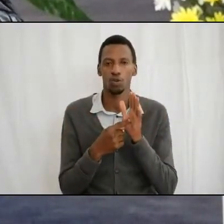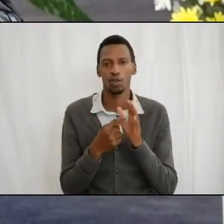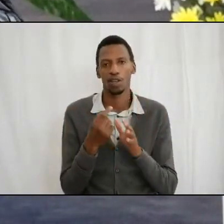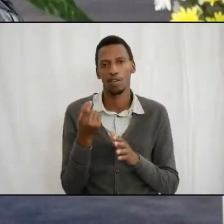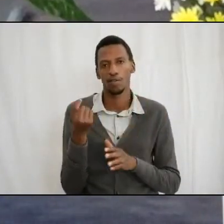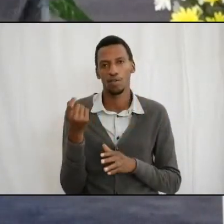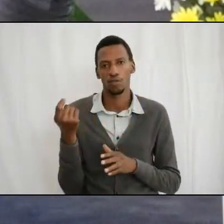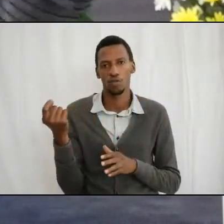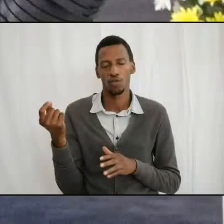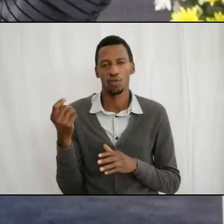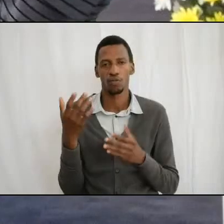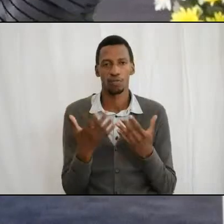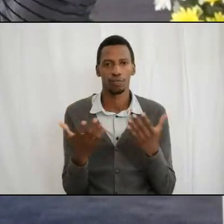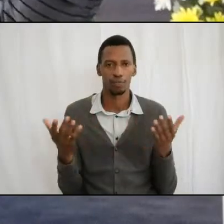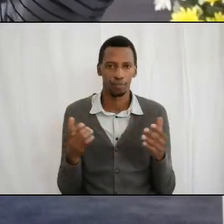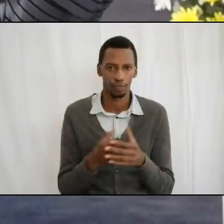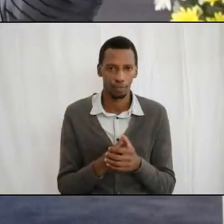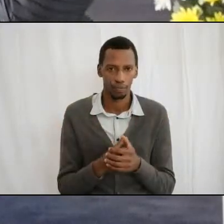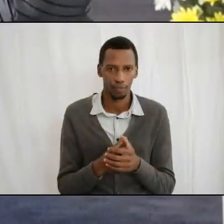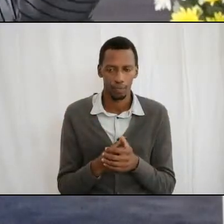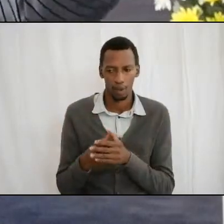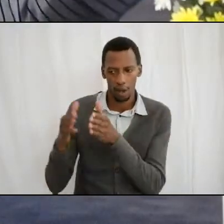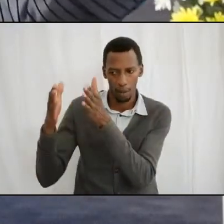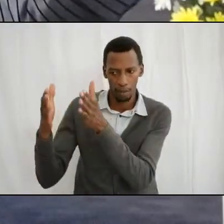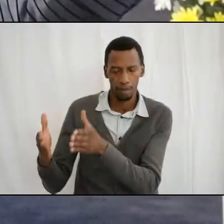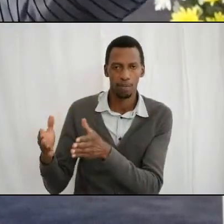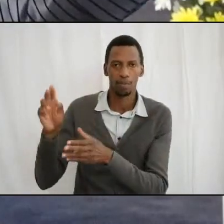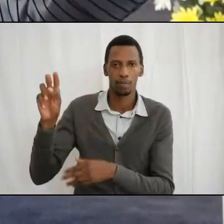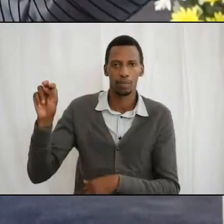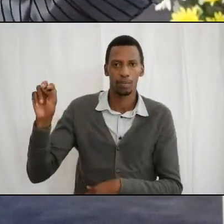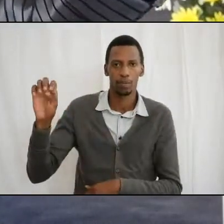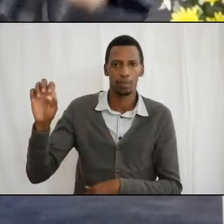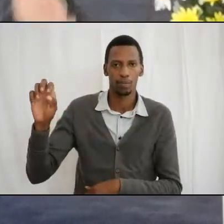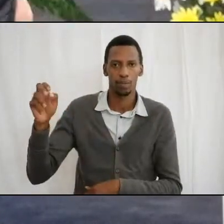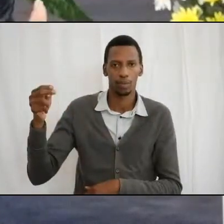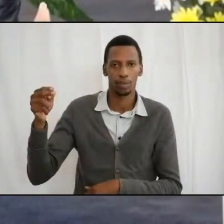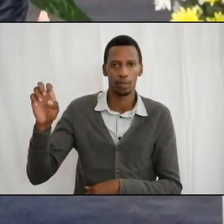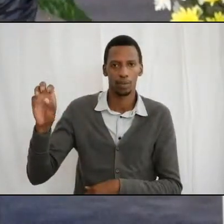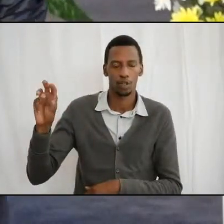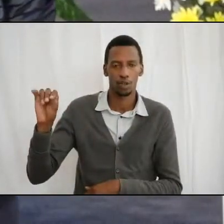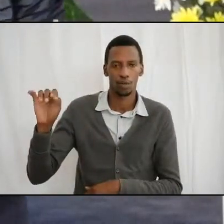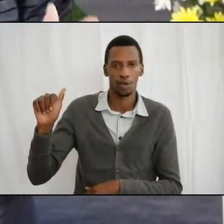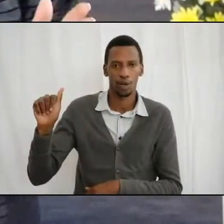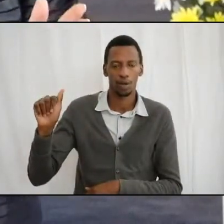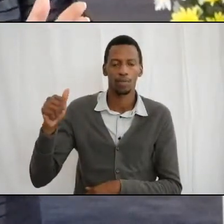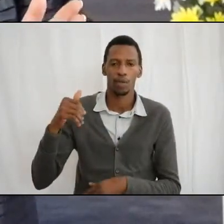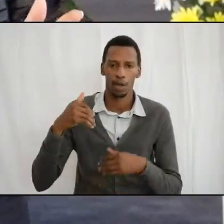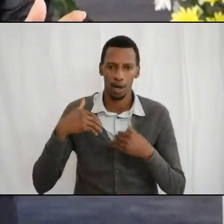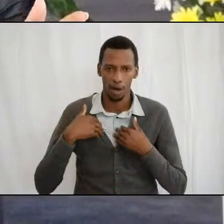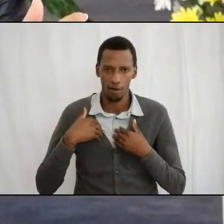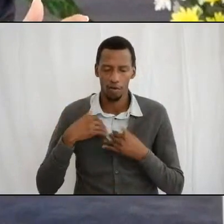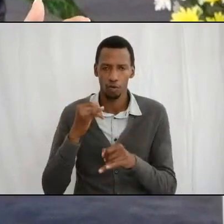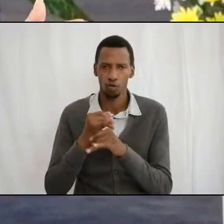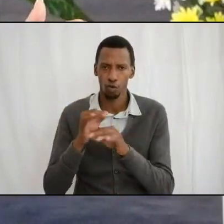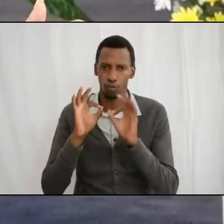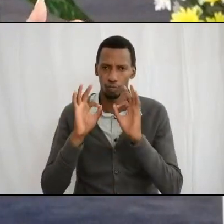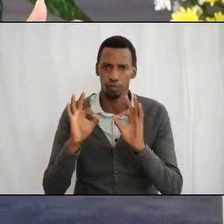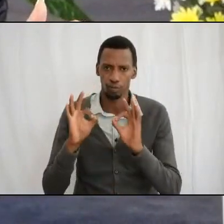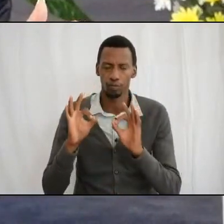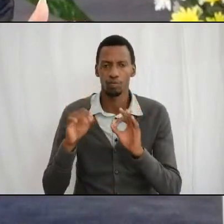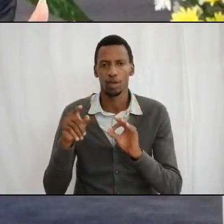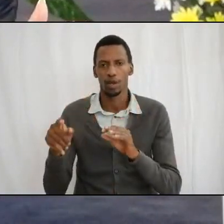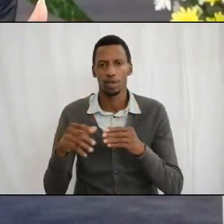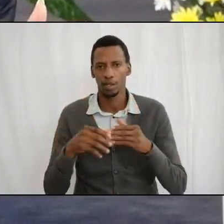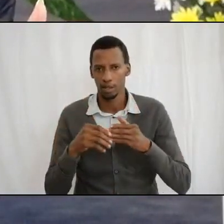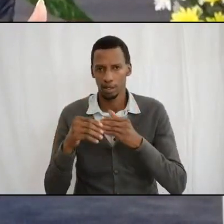things. Nehemiah, as you know, has this privileged job. He is the cupbearer of King